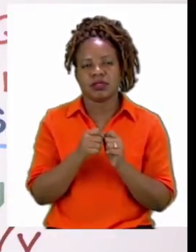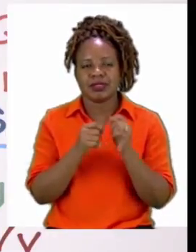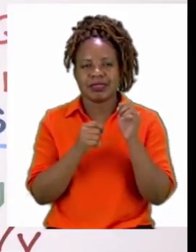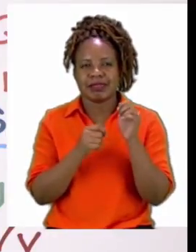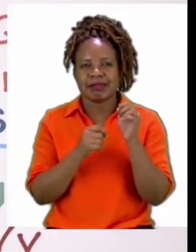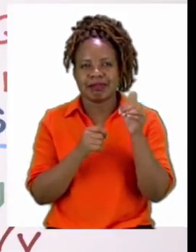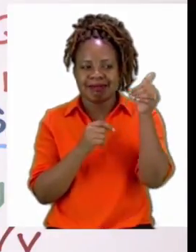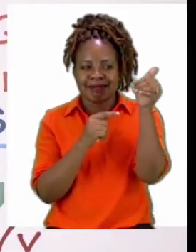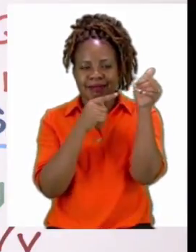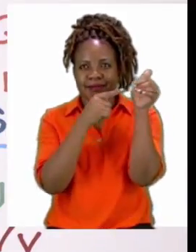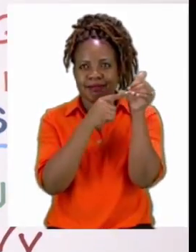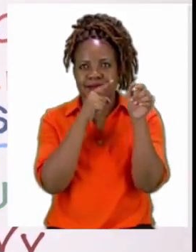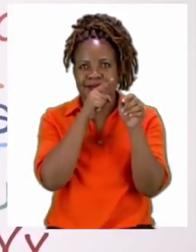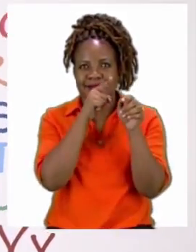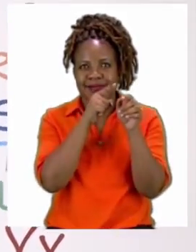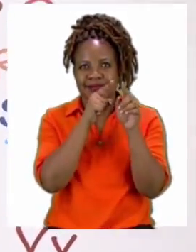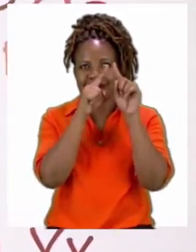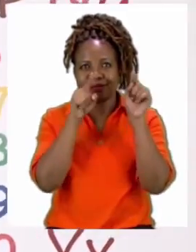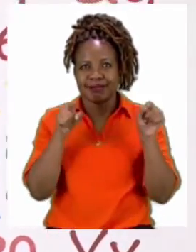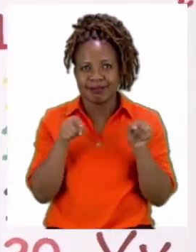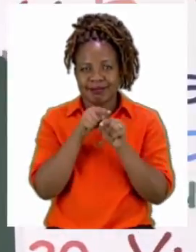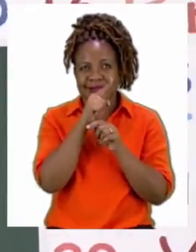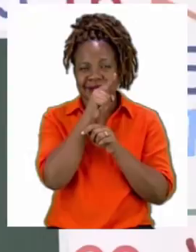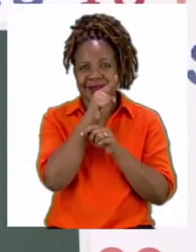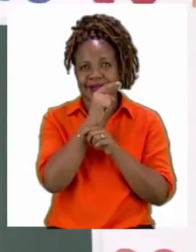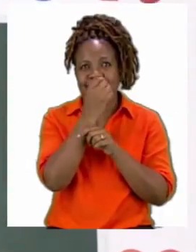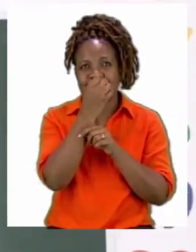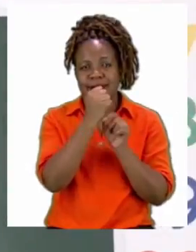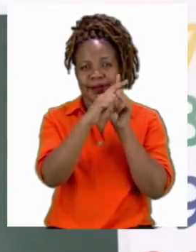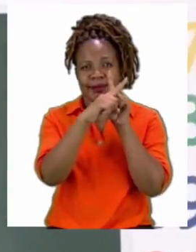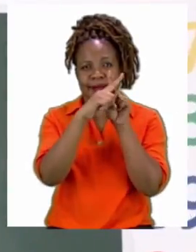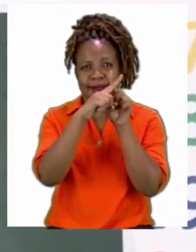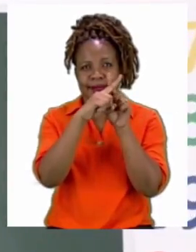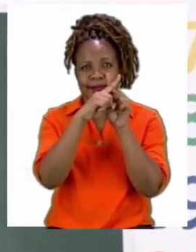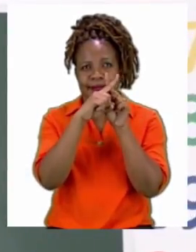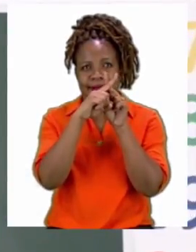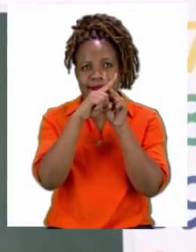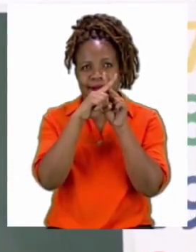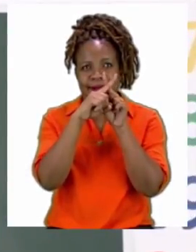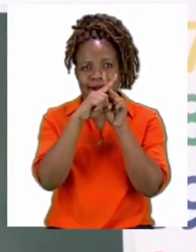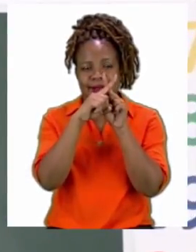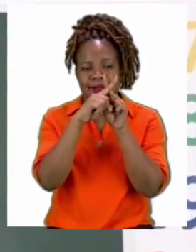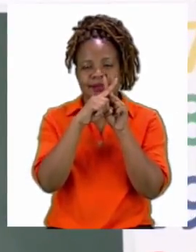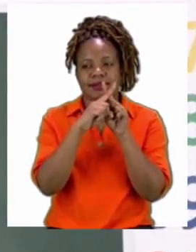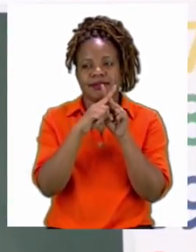we have our multiple sign, which means sets of sign. This is the one that is going to help